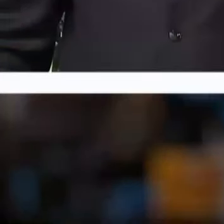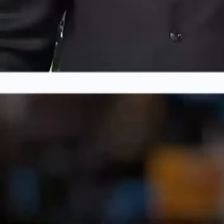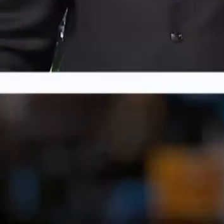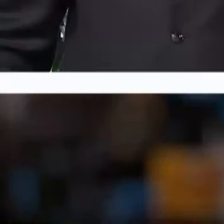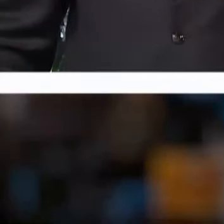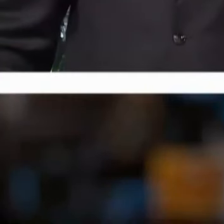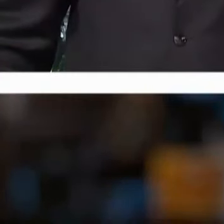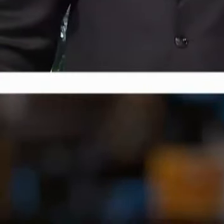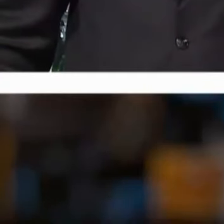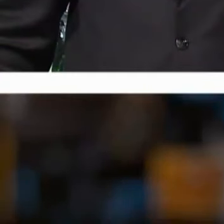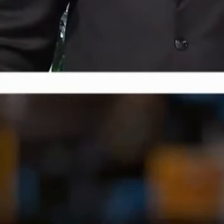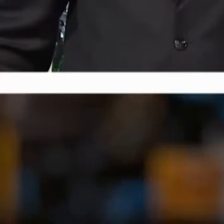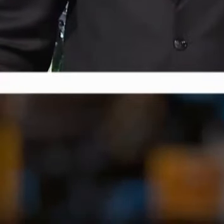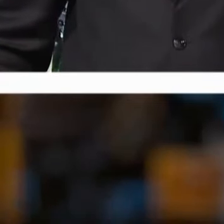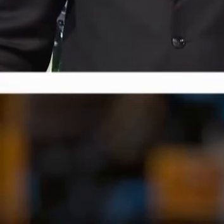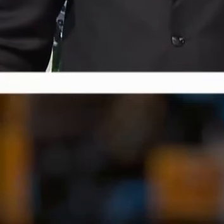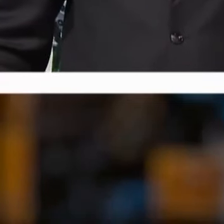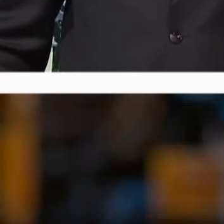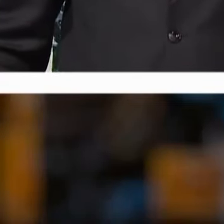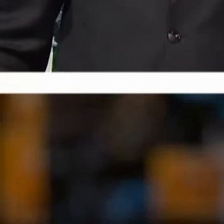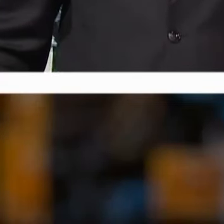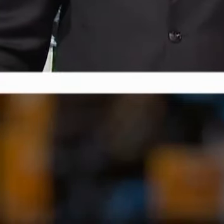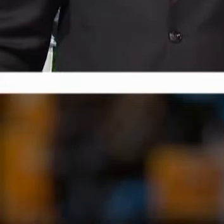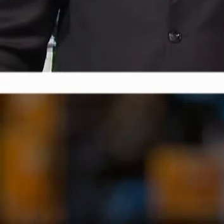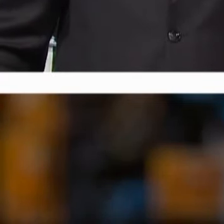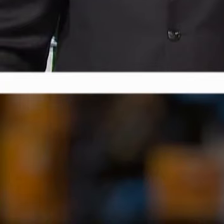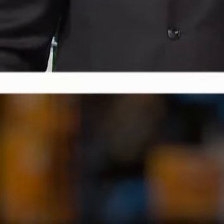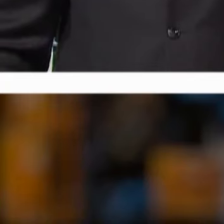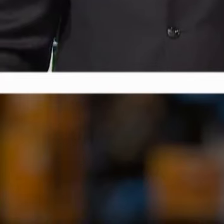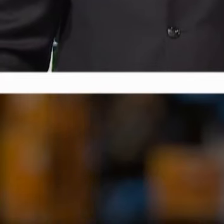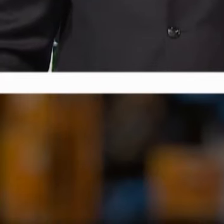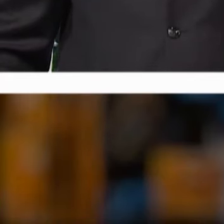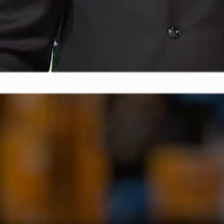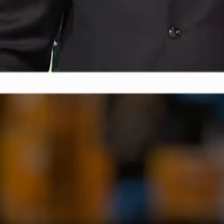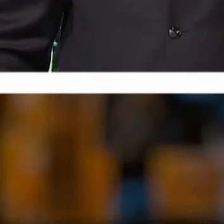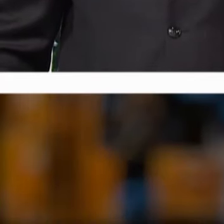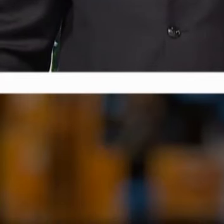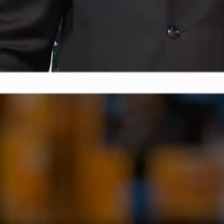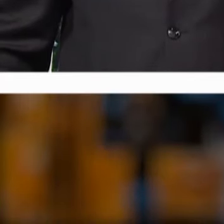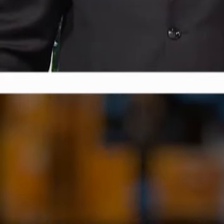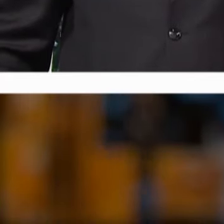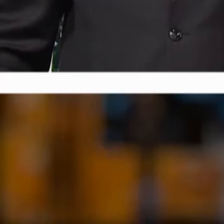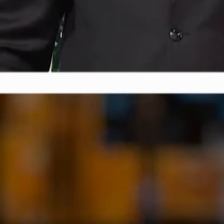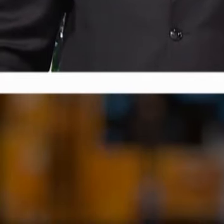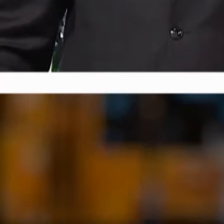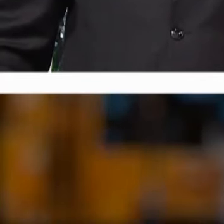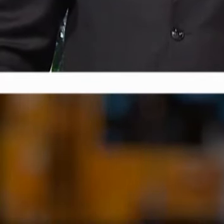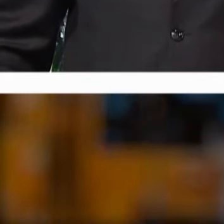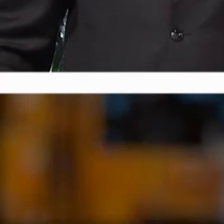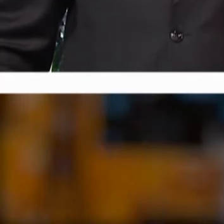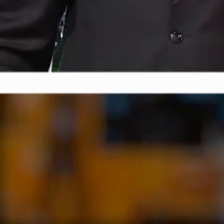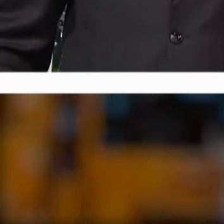recoverable amount of assets in the automotive sectors. Second, the accounting